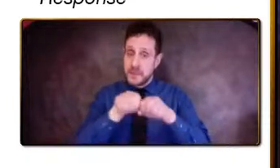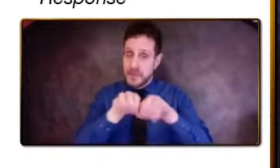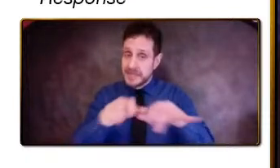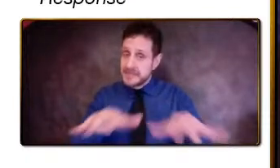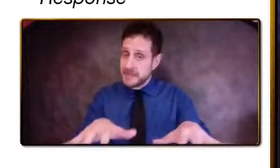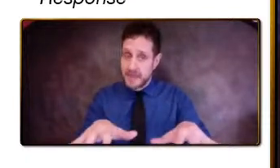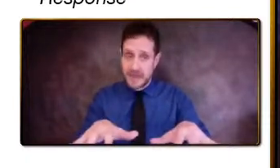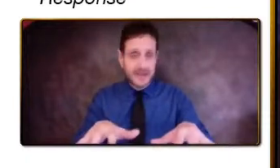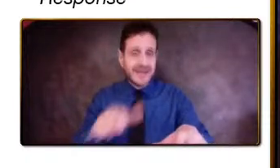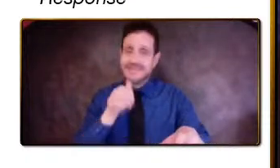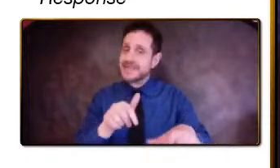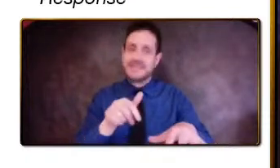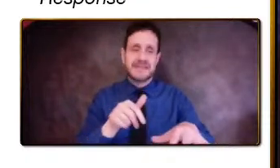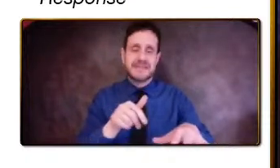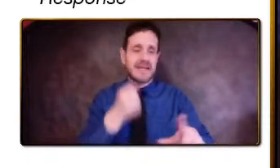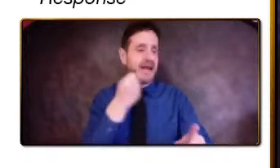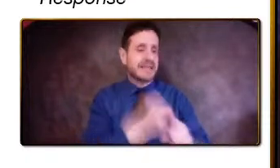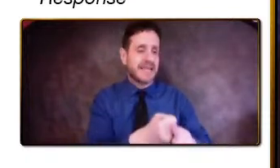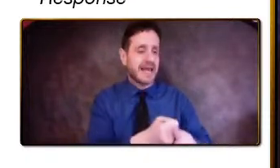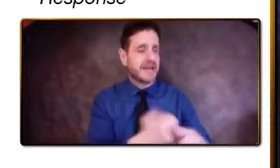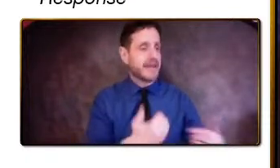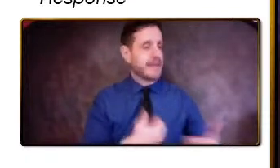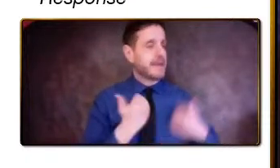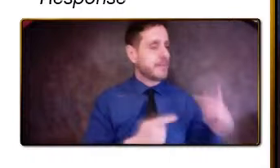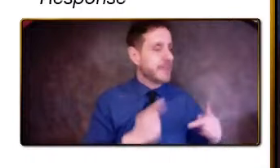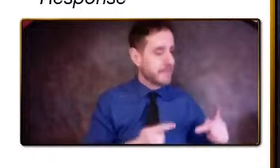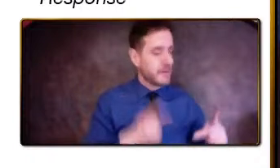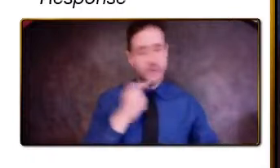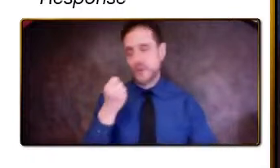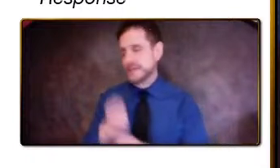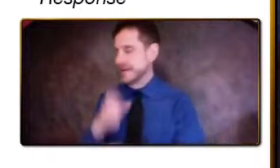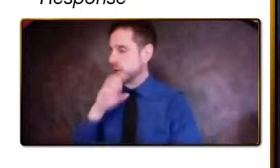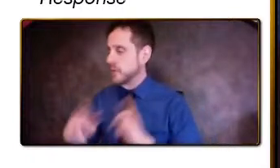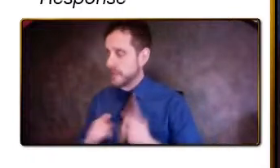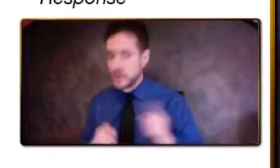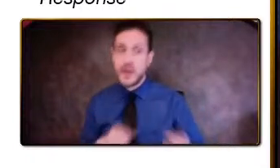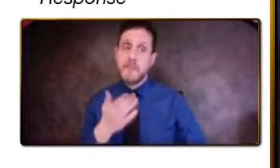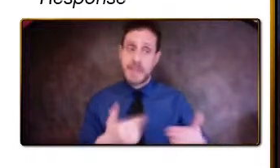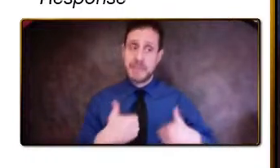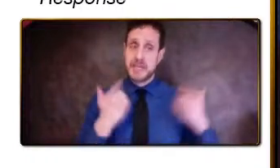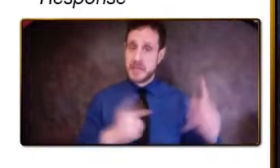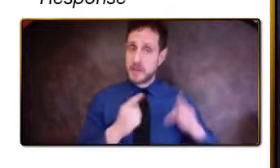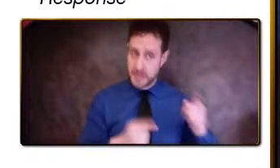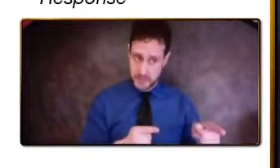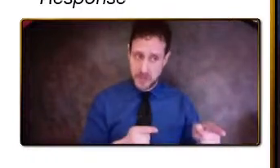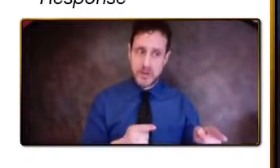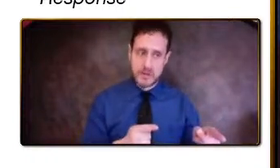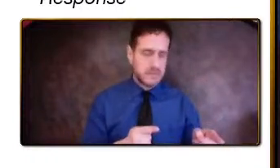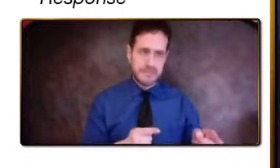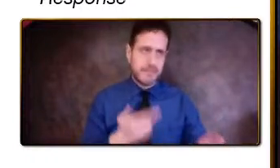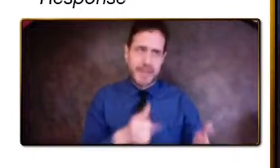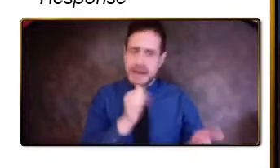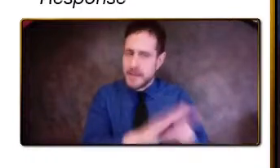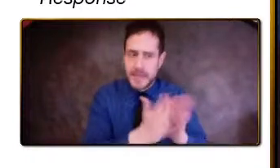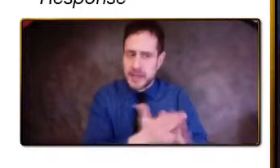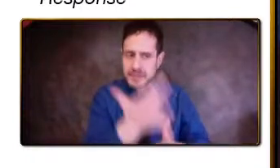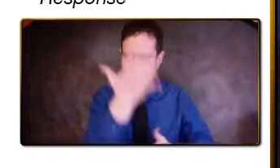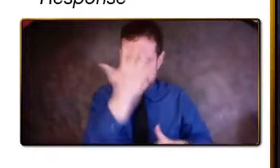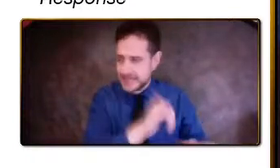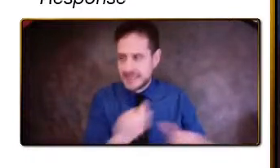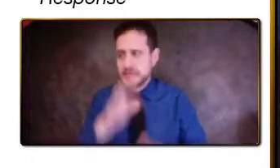a young person might survive the pandemic much better than an older person, a young person can